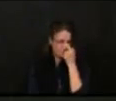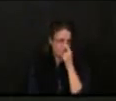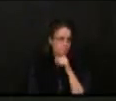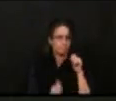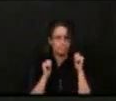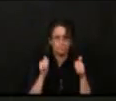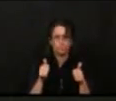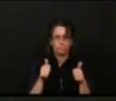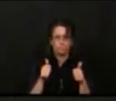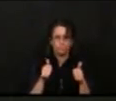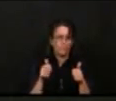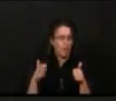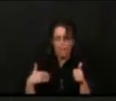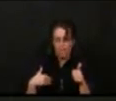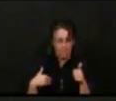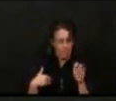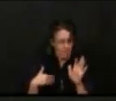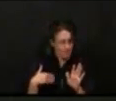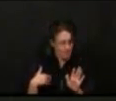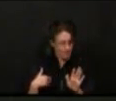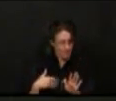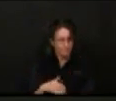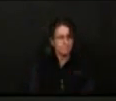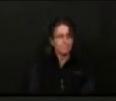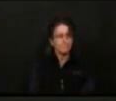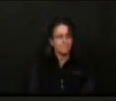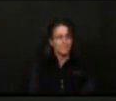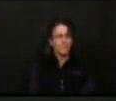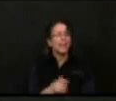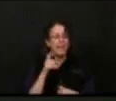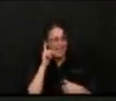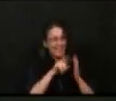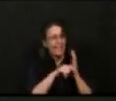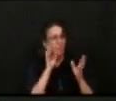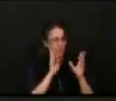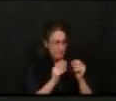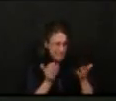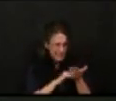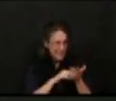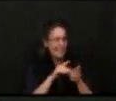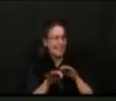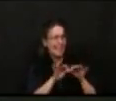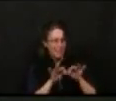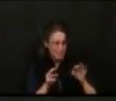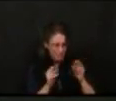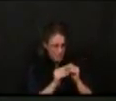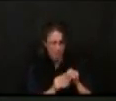No, not yet. All right. we'll cover that.